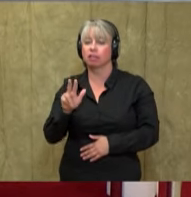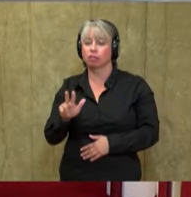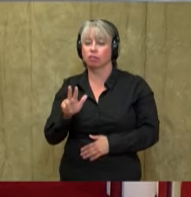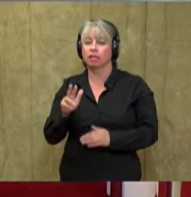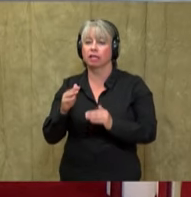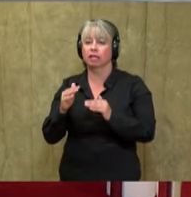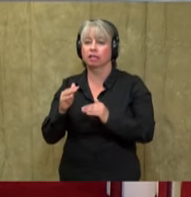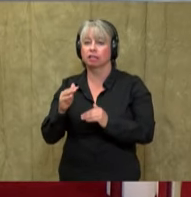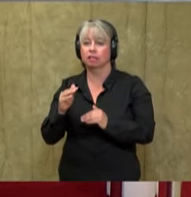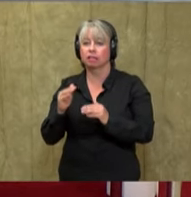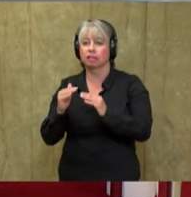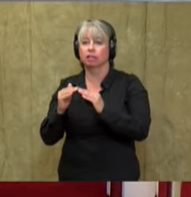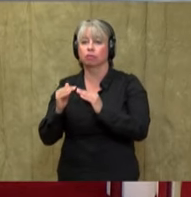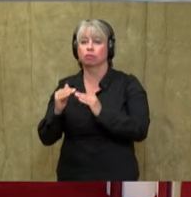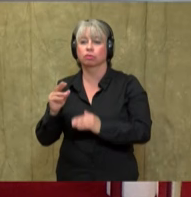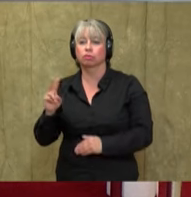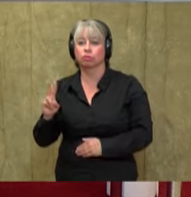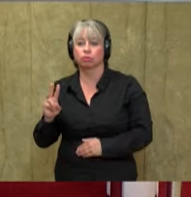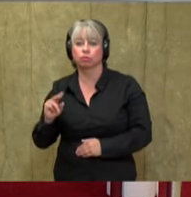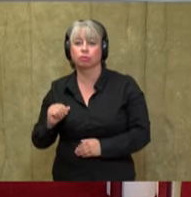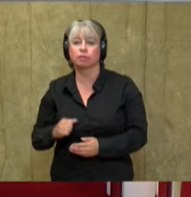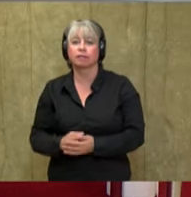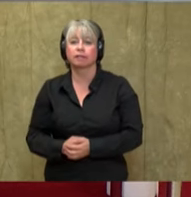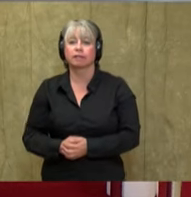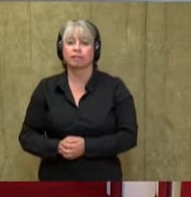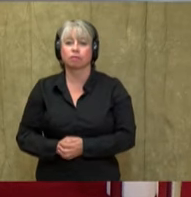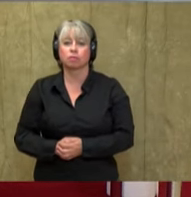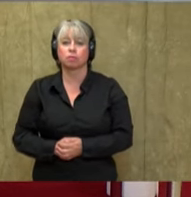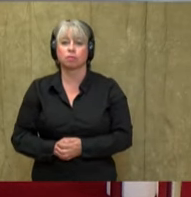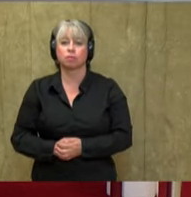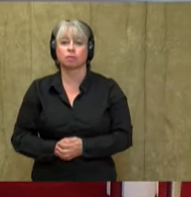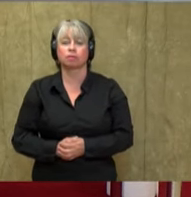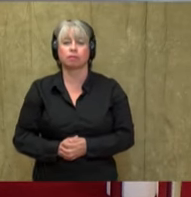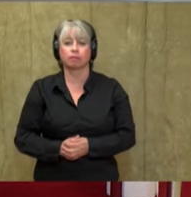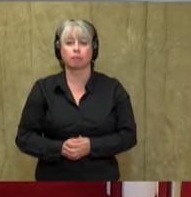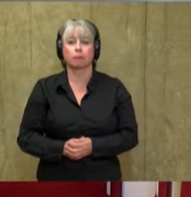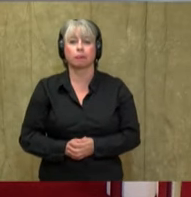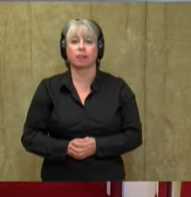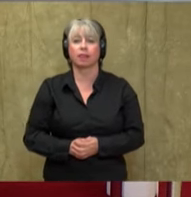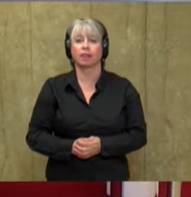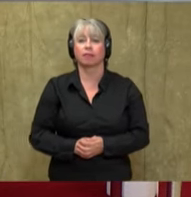here. So in our numerator, we have the same as our cylinder. So